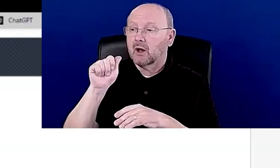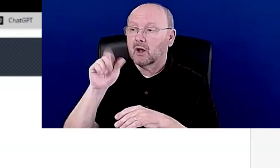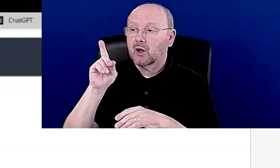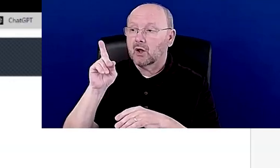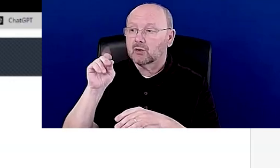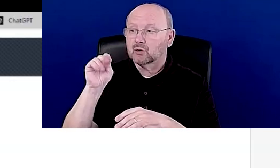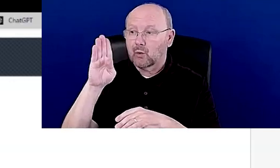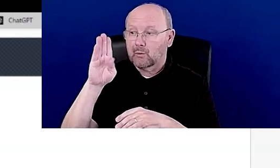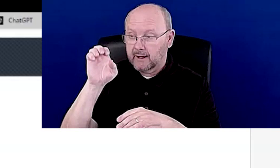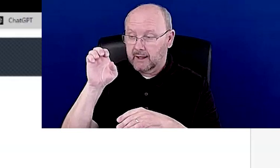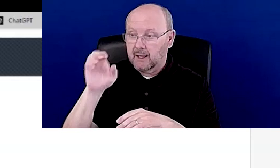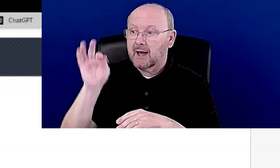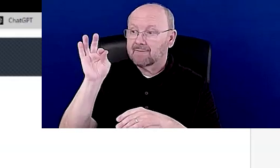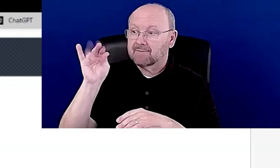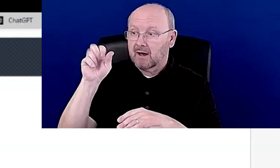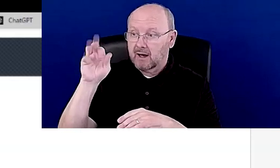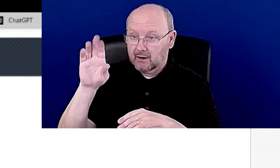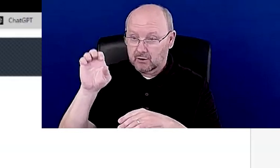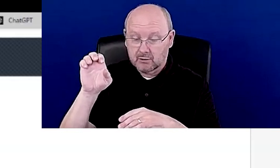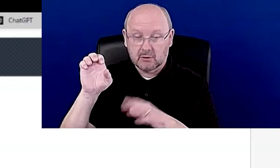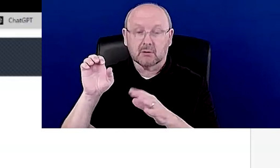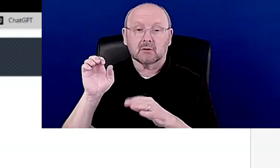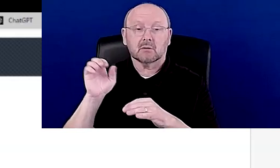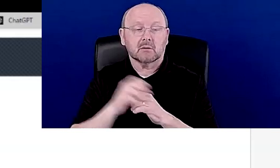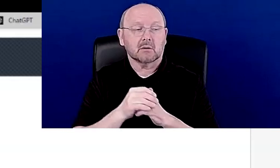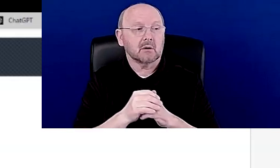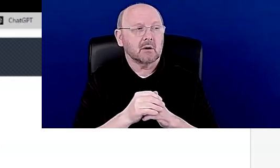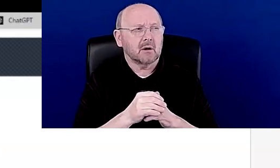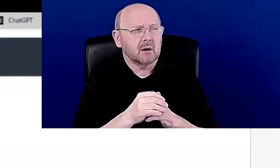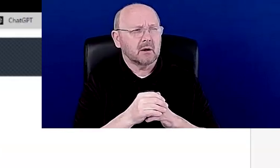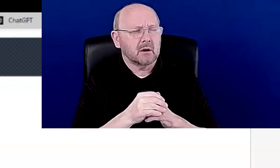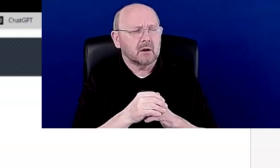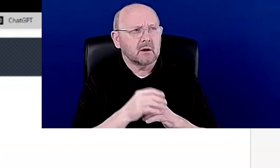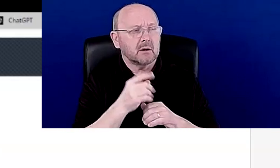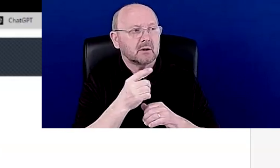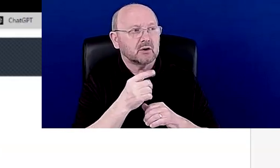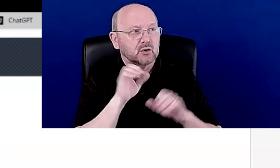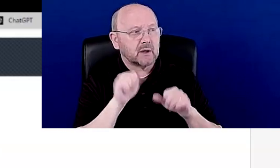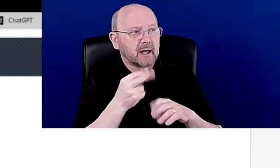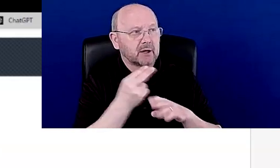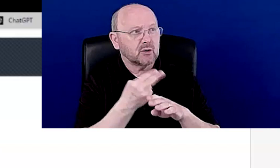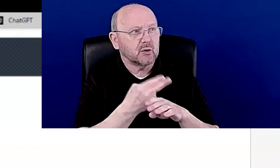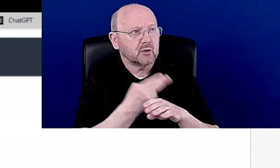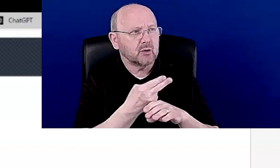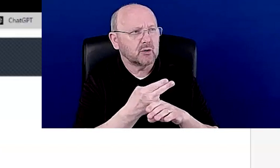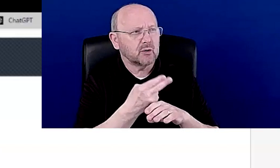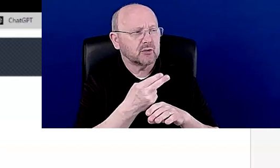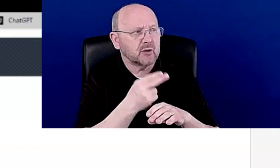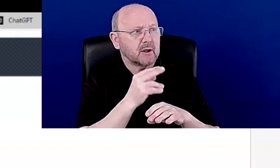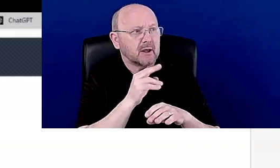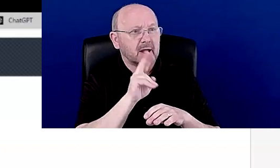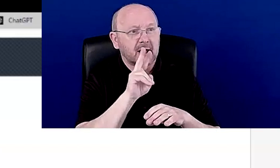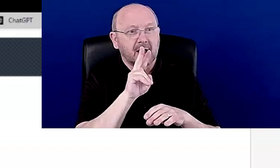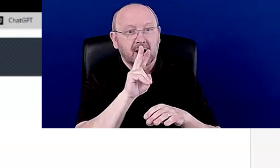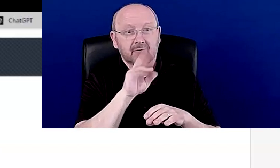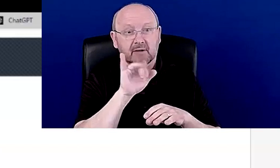stuff. One of the things that I have played with lately is video creation. And so you can actually take still images, and there's AIs out there now where you can take